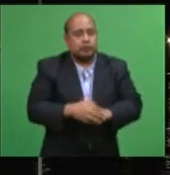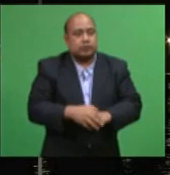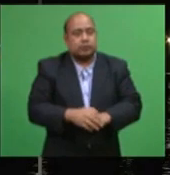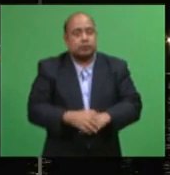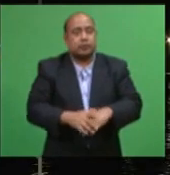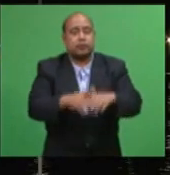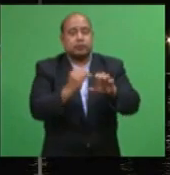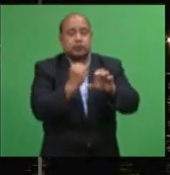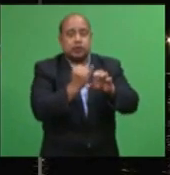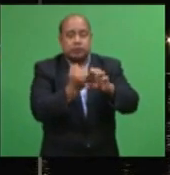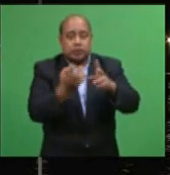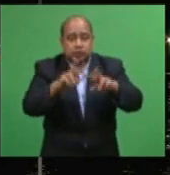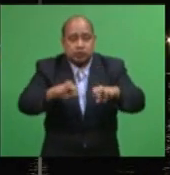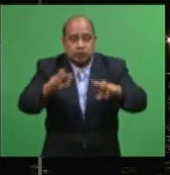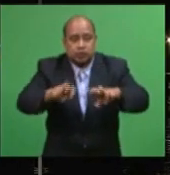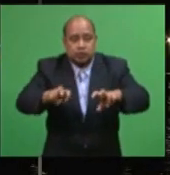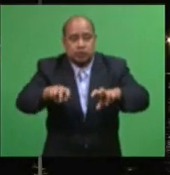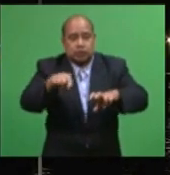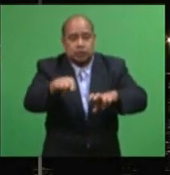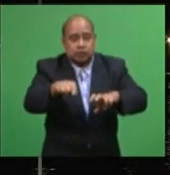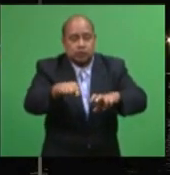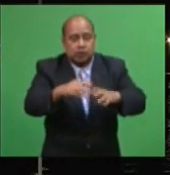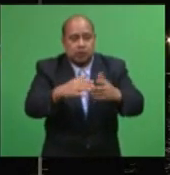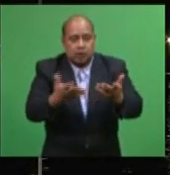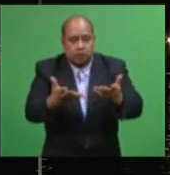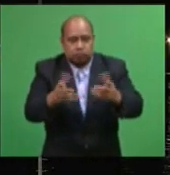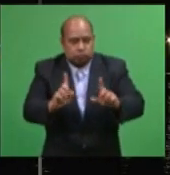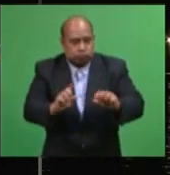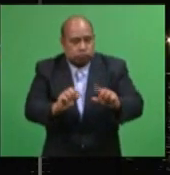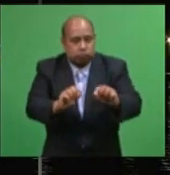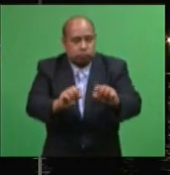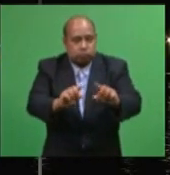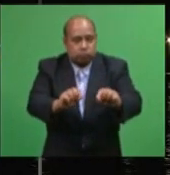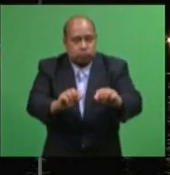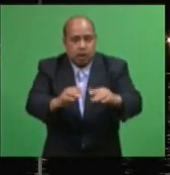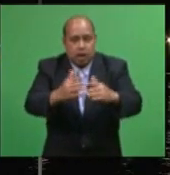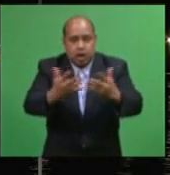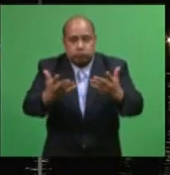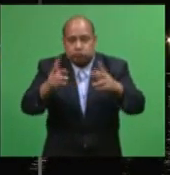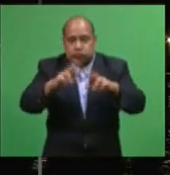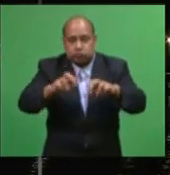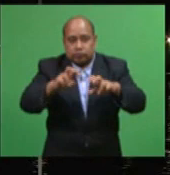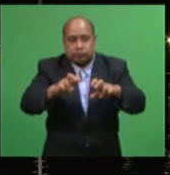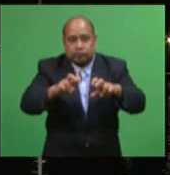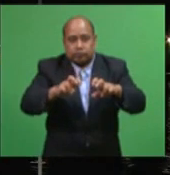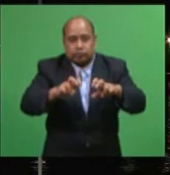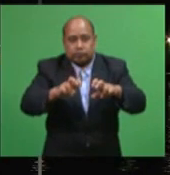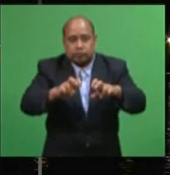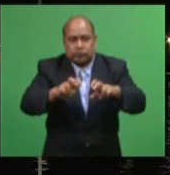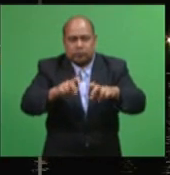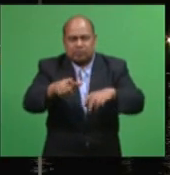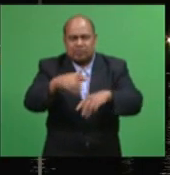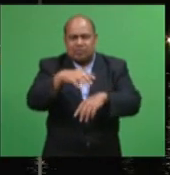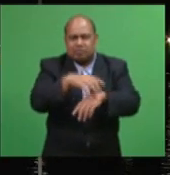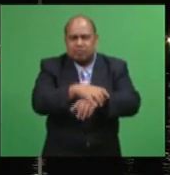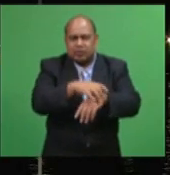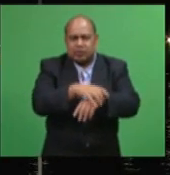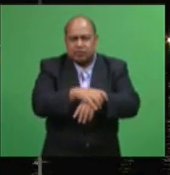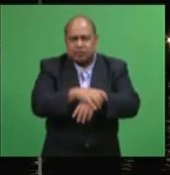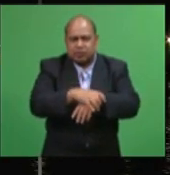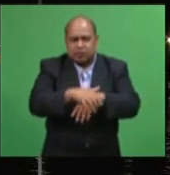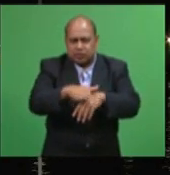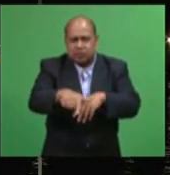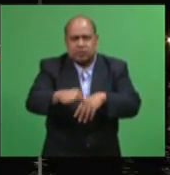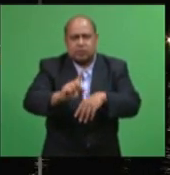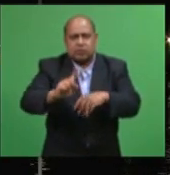Investigations Department is heading an investigation into allegations of police brutality against a farmer. The complainant, a